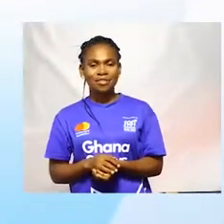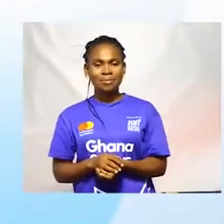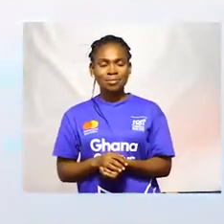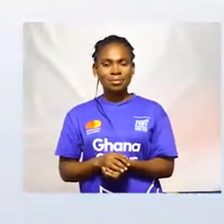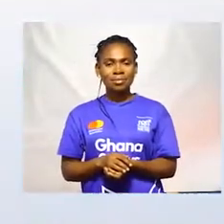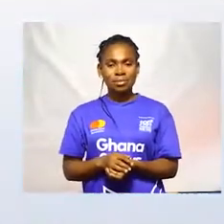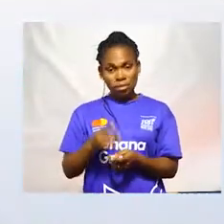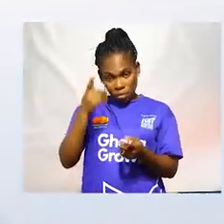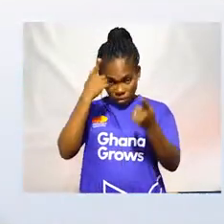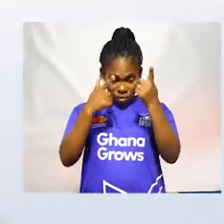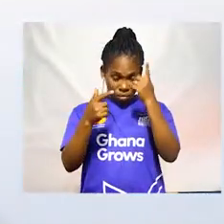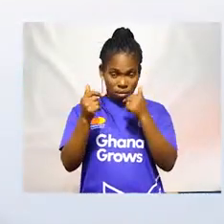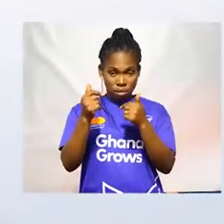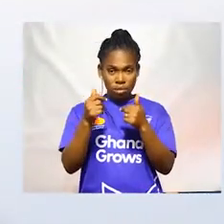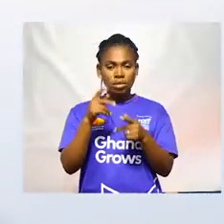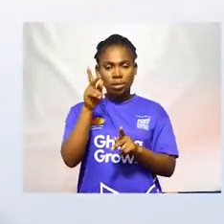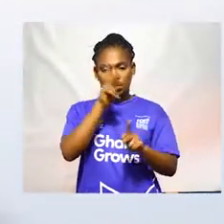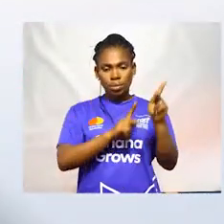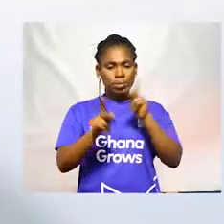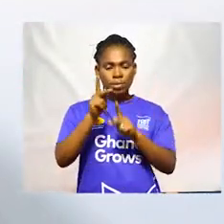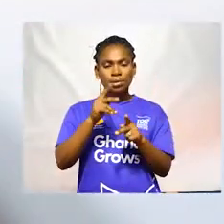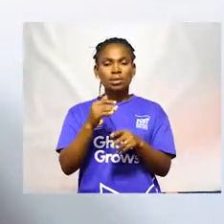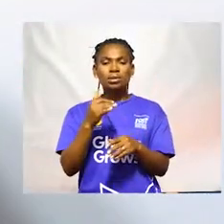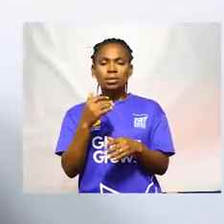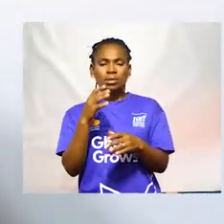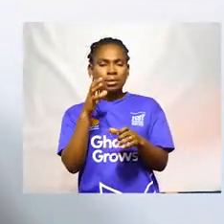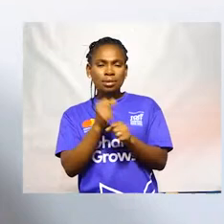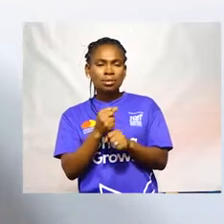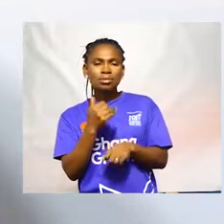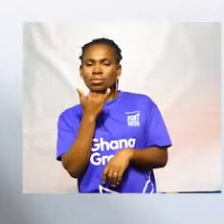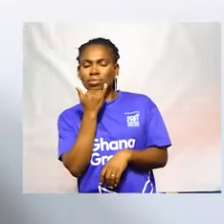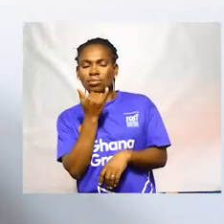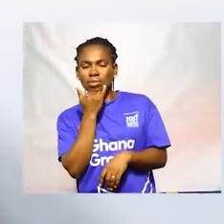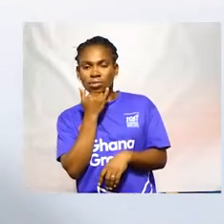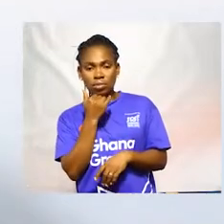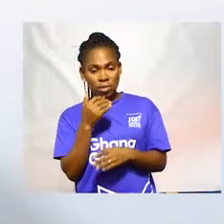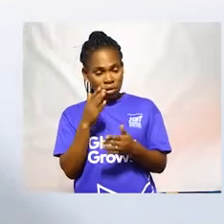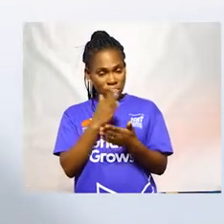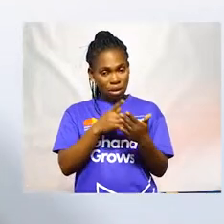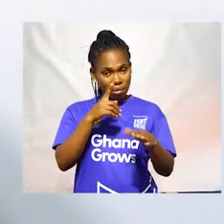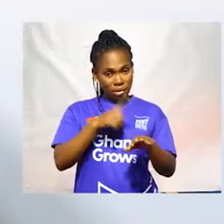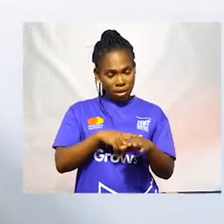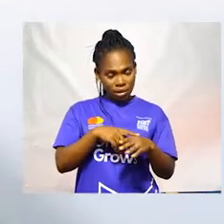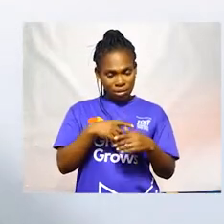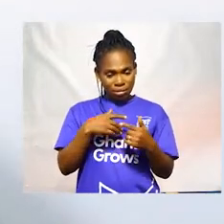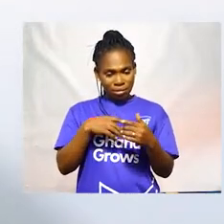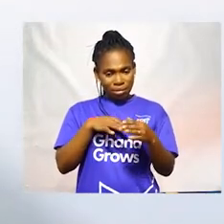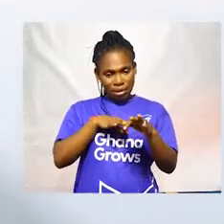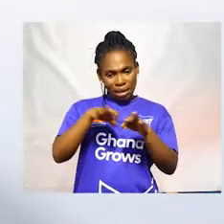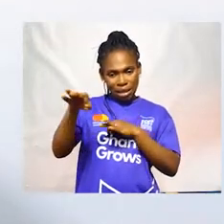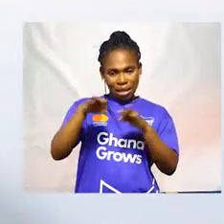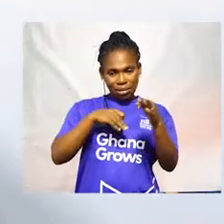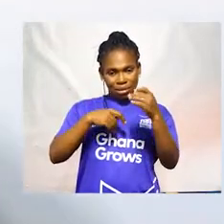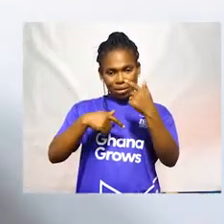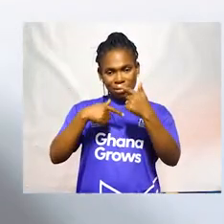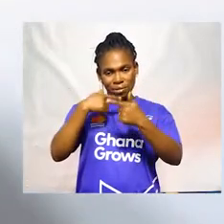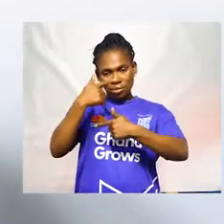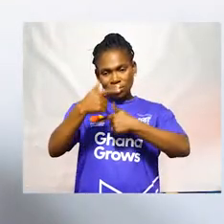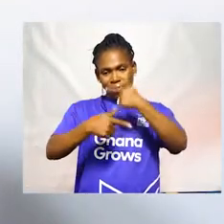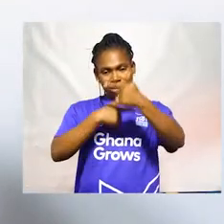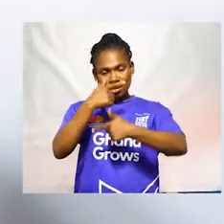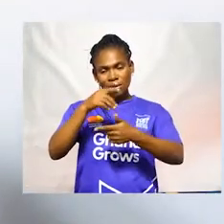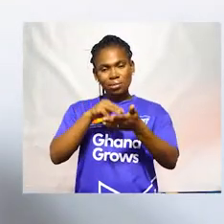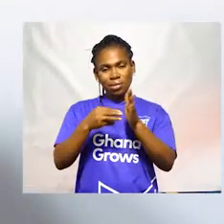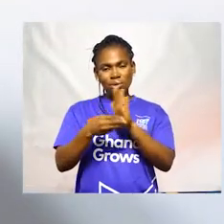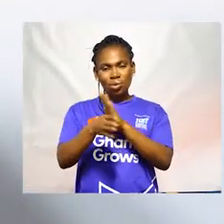listener. Because people get it wrong. It's like, and we interpret grace just as unmerited favor. It's like God has